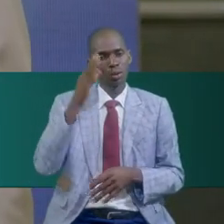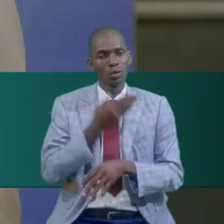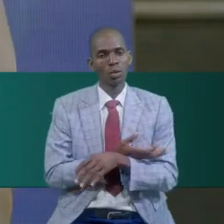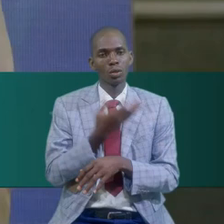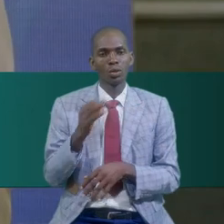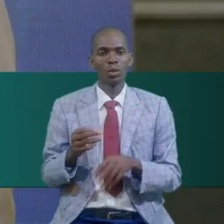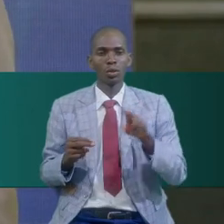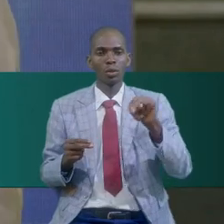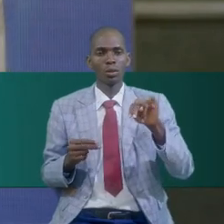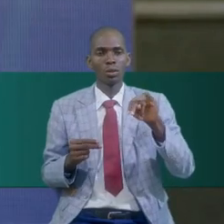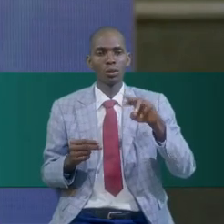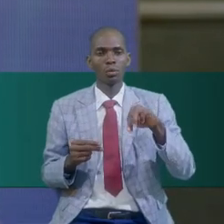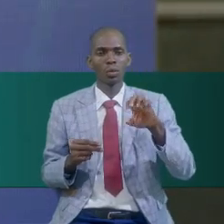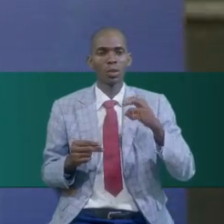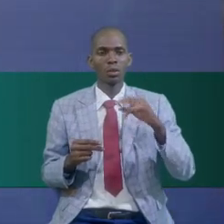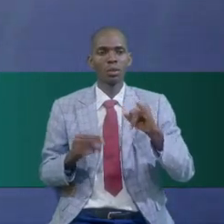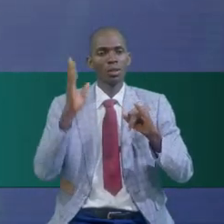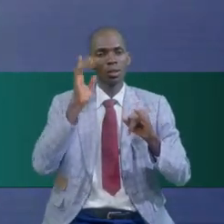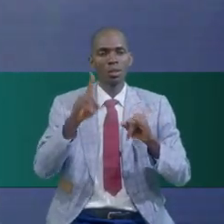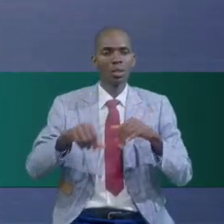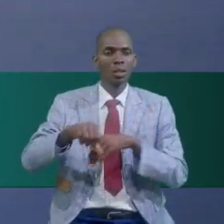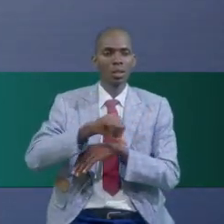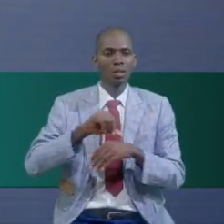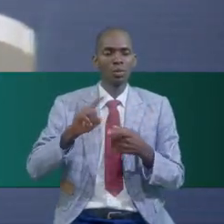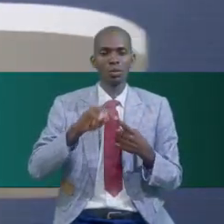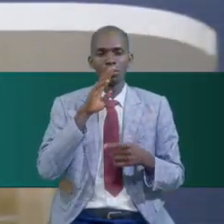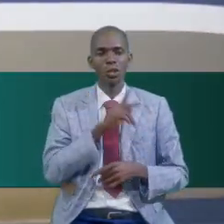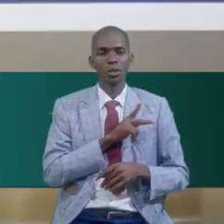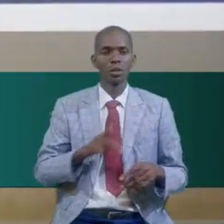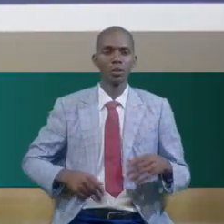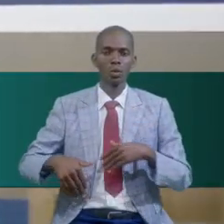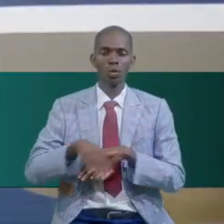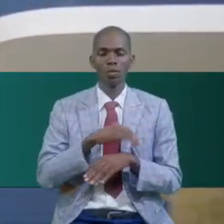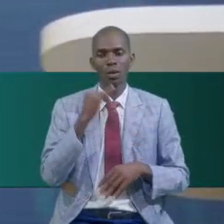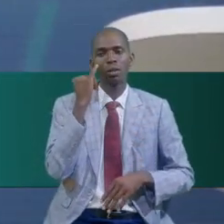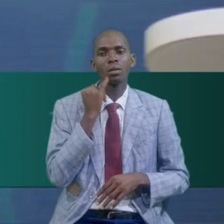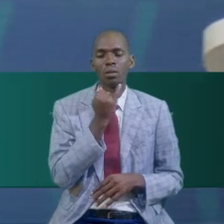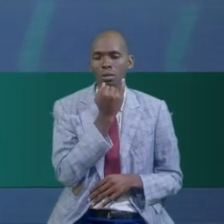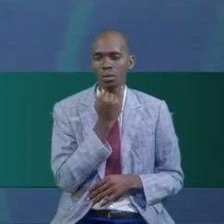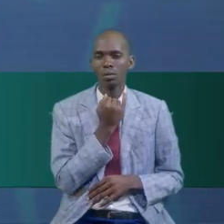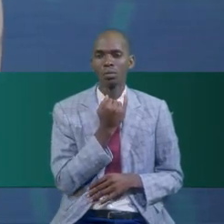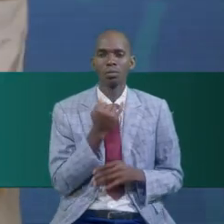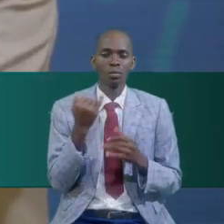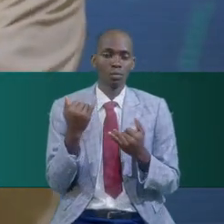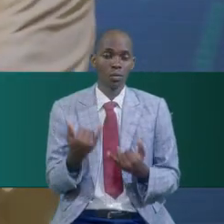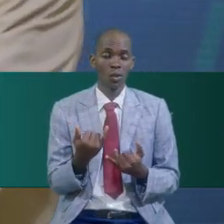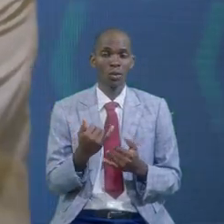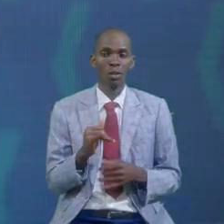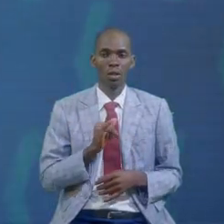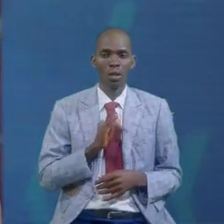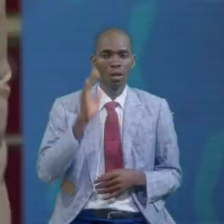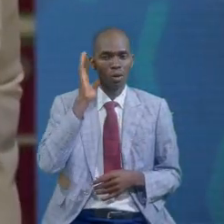to be king over Israel. Now, I'm going to use you to